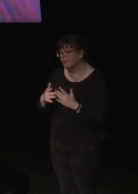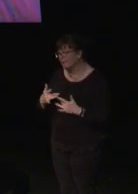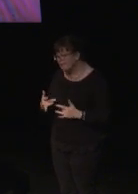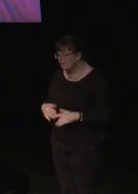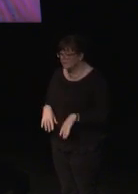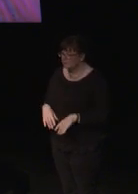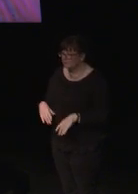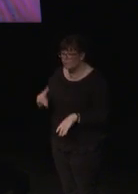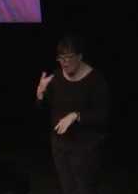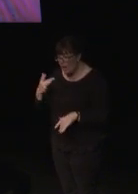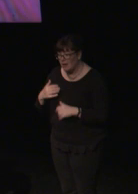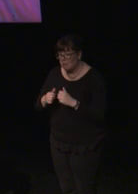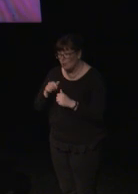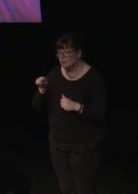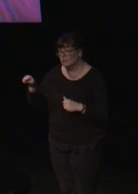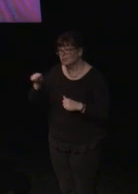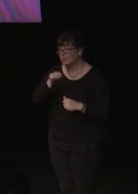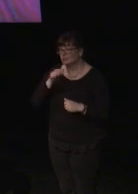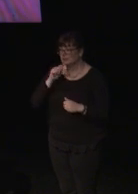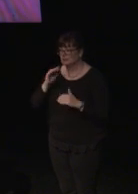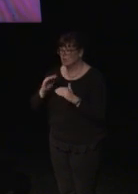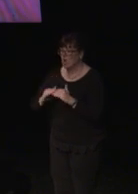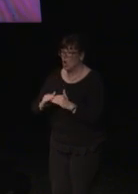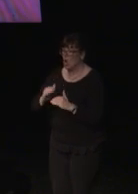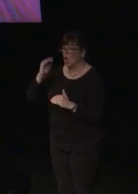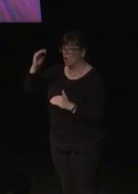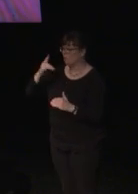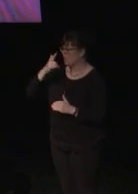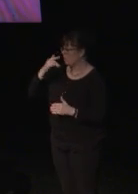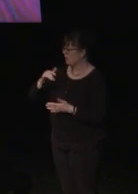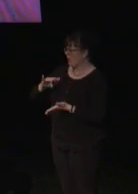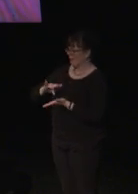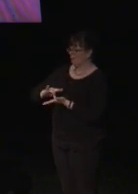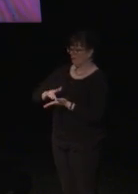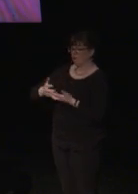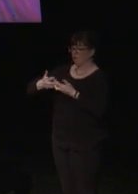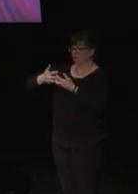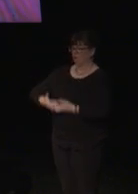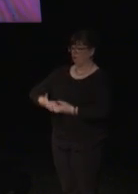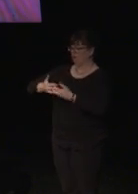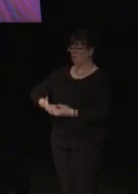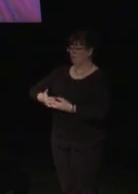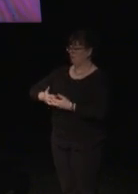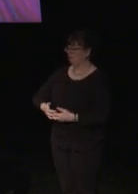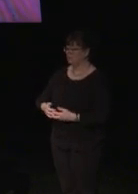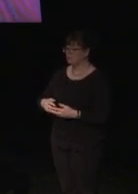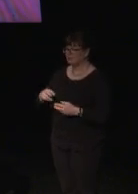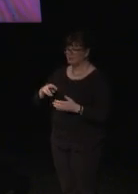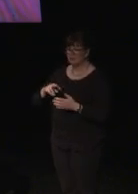assistive technology out there in the world is overly medical looking, or it